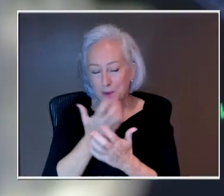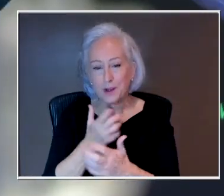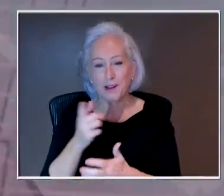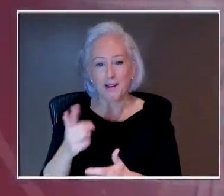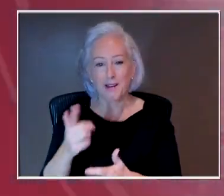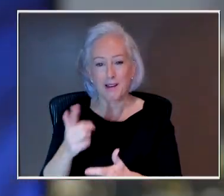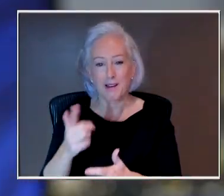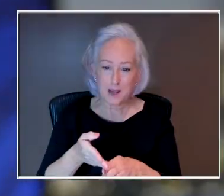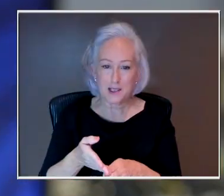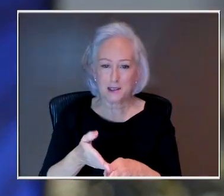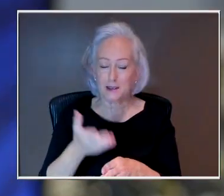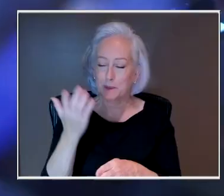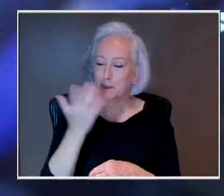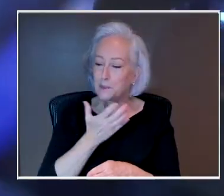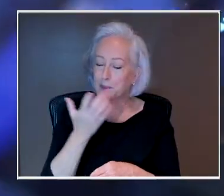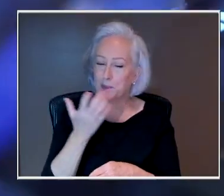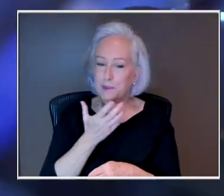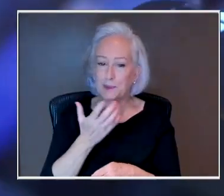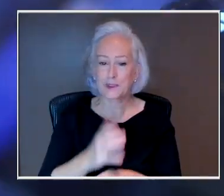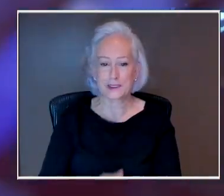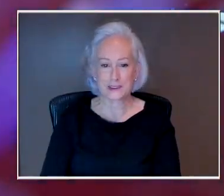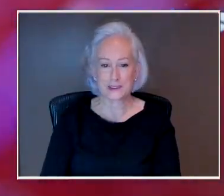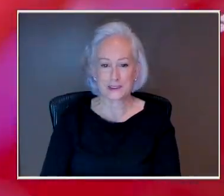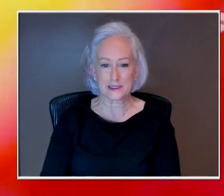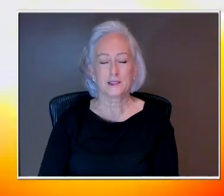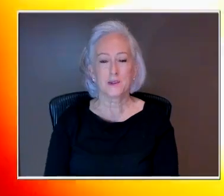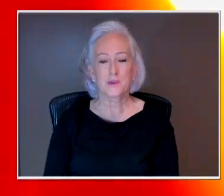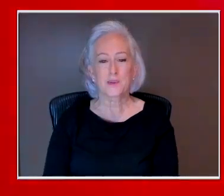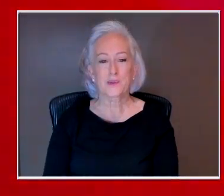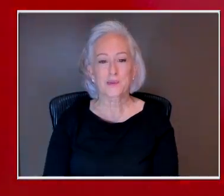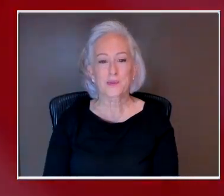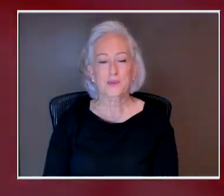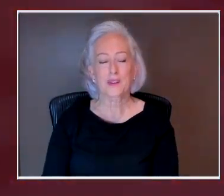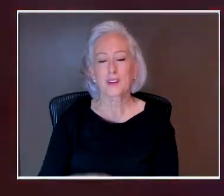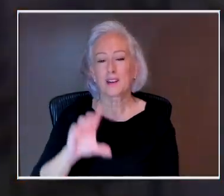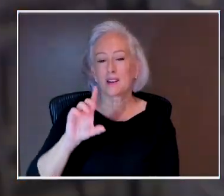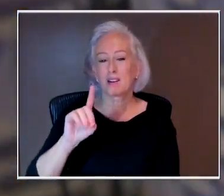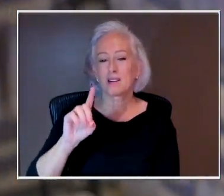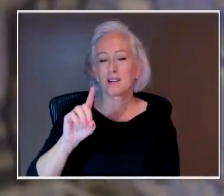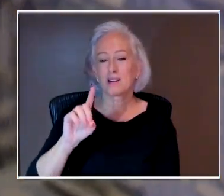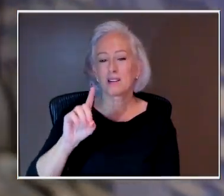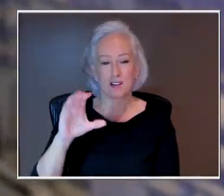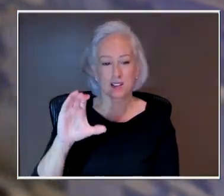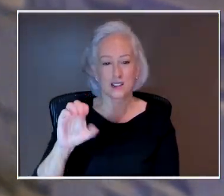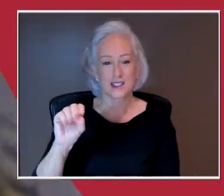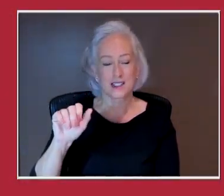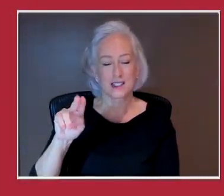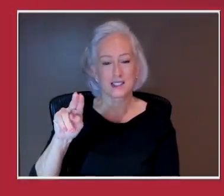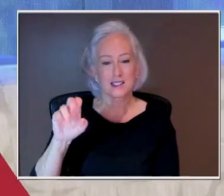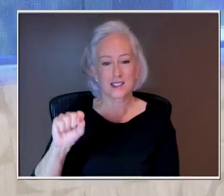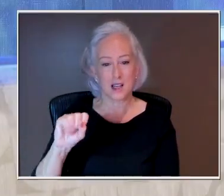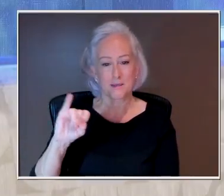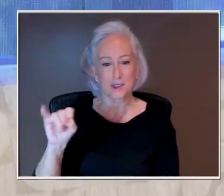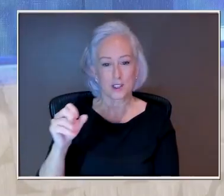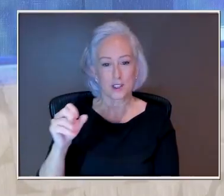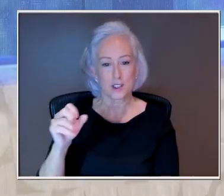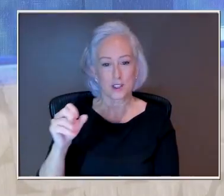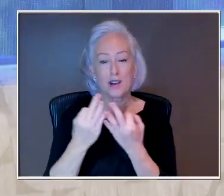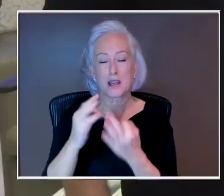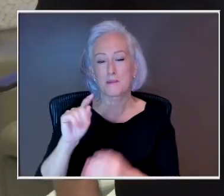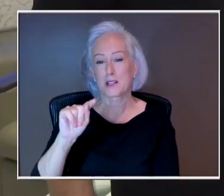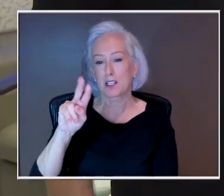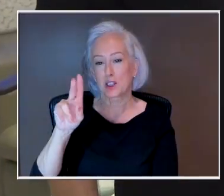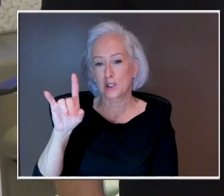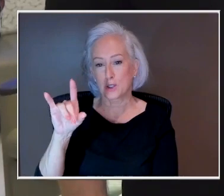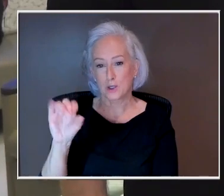just unreal. Stand by to set up show. And the Dolph C. Simons Jr. Family Broadcast Studio. Roll it. Always makes you feel like you're the